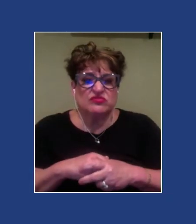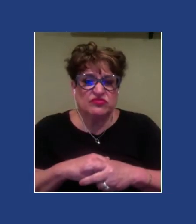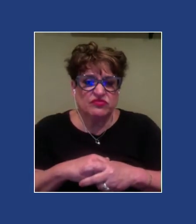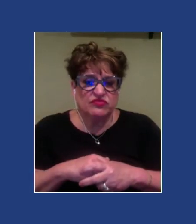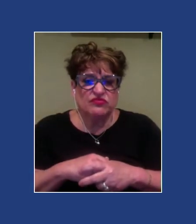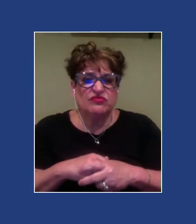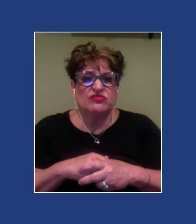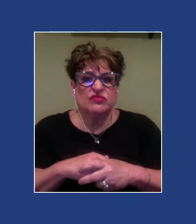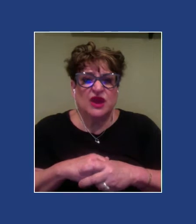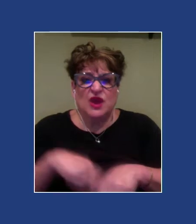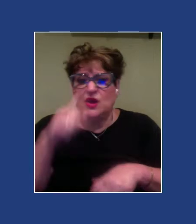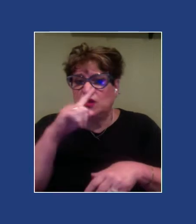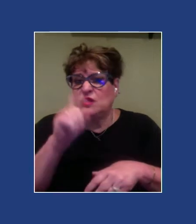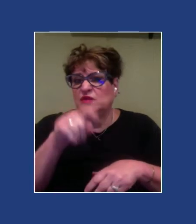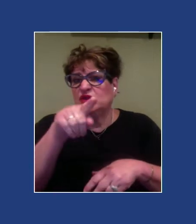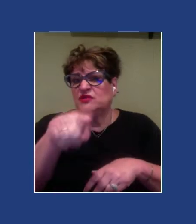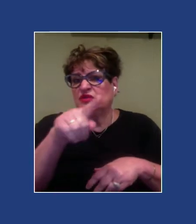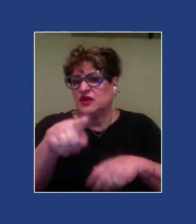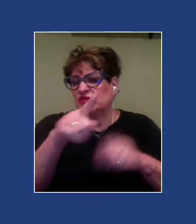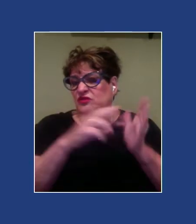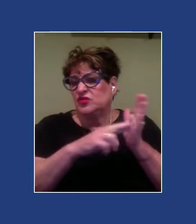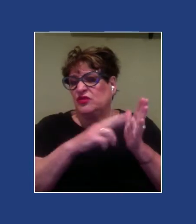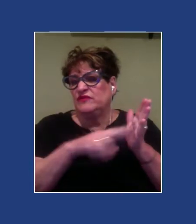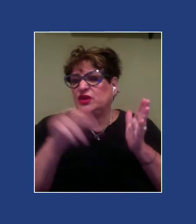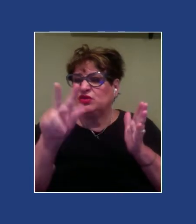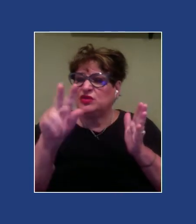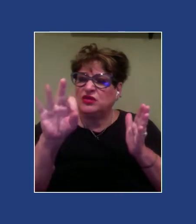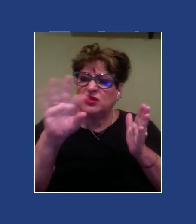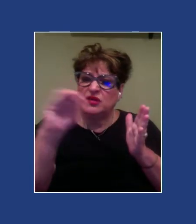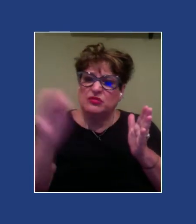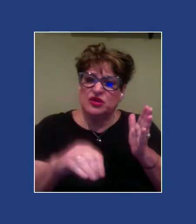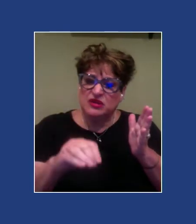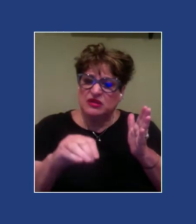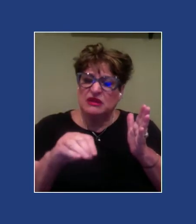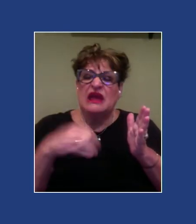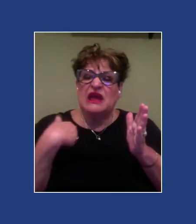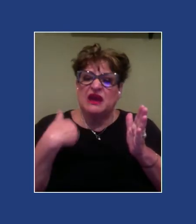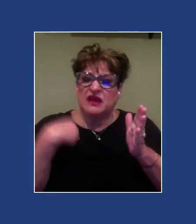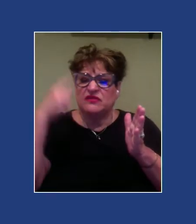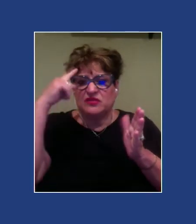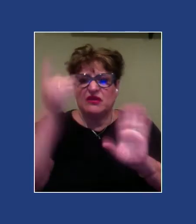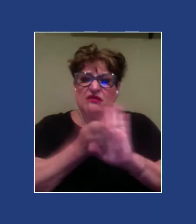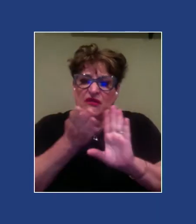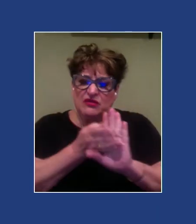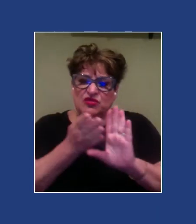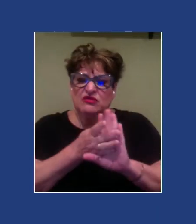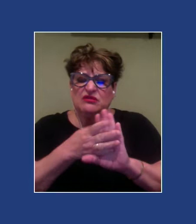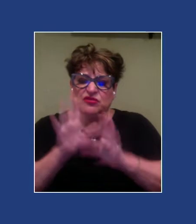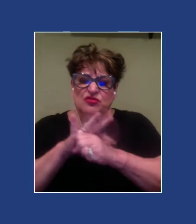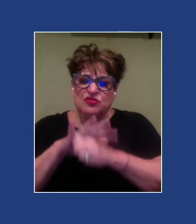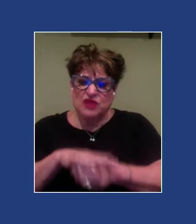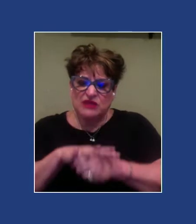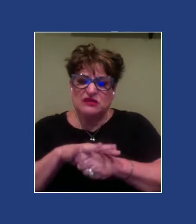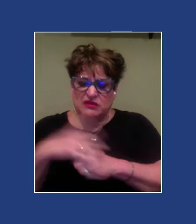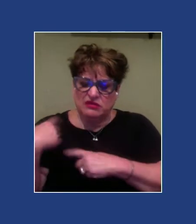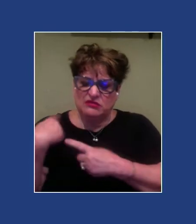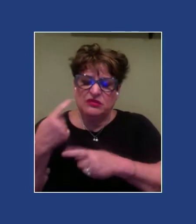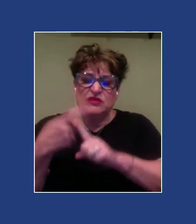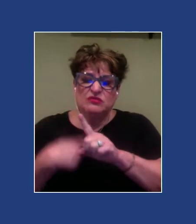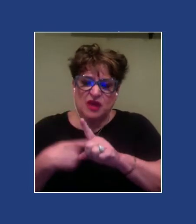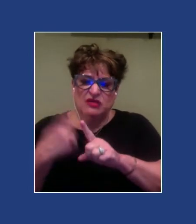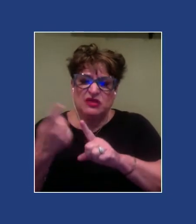If we look at the US Trans Survey, again, 39% of people report serious psychological distress in the past month compared to 5% of the general